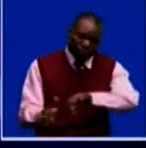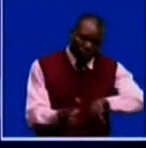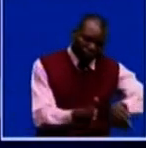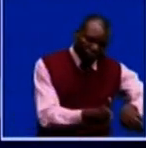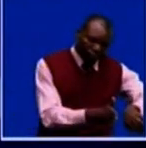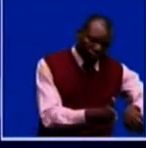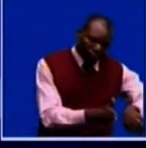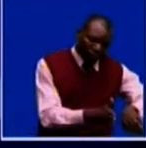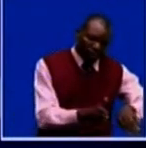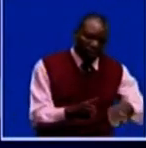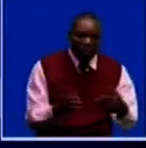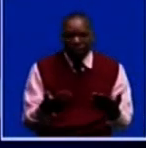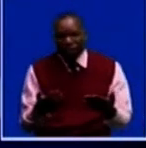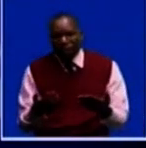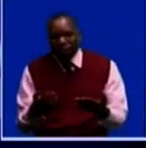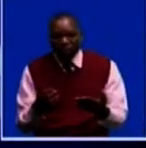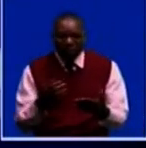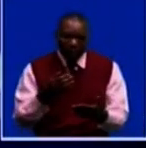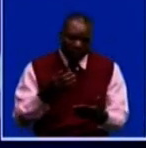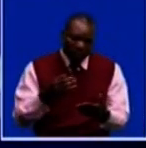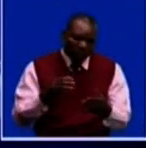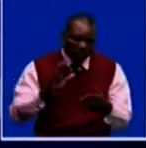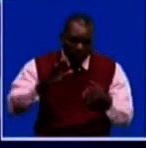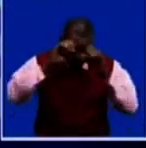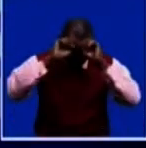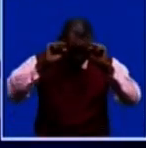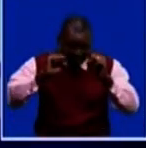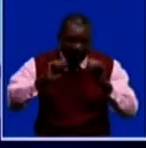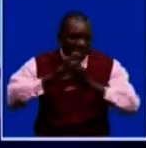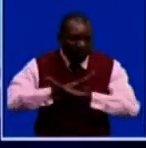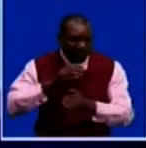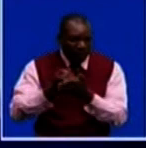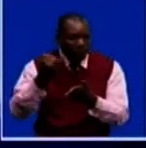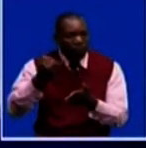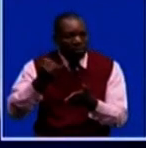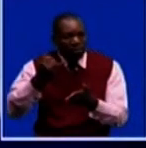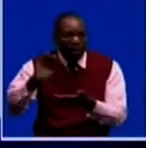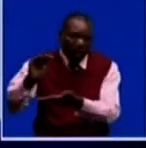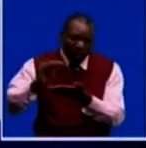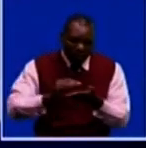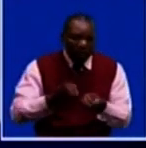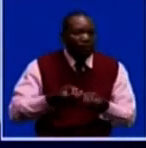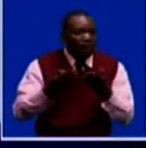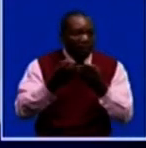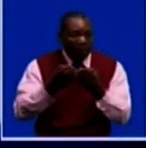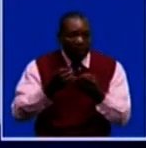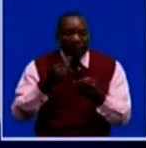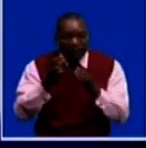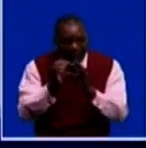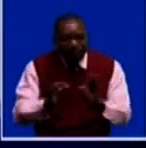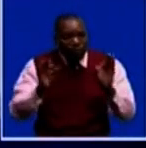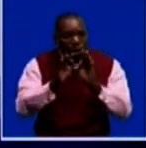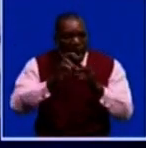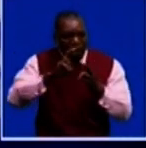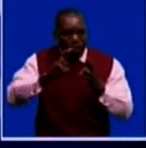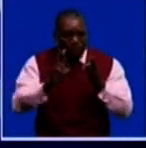Zambia Institute of Purchasing and Supply, ZIP's President Chiwemwelwa, says procurement and supply plays a critical role in the